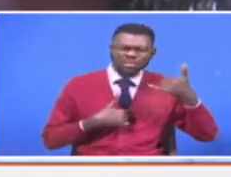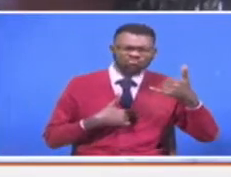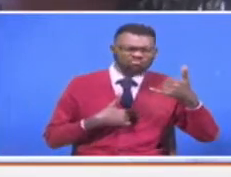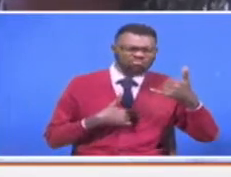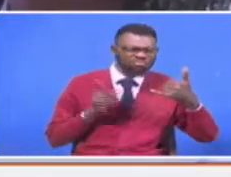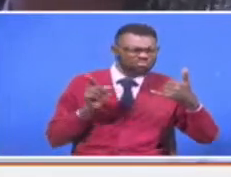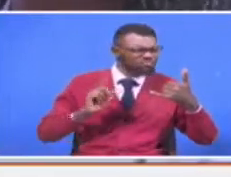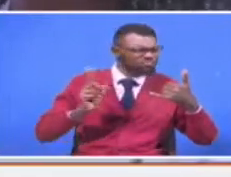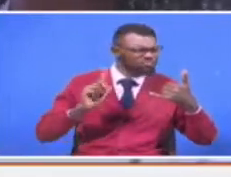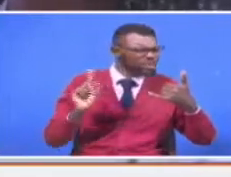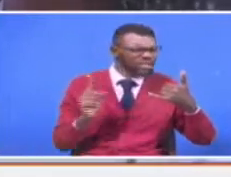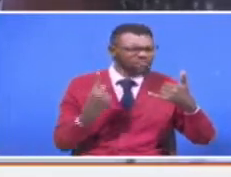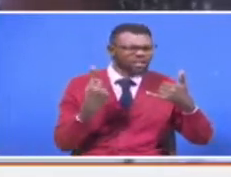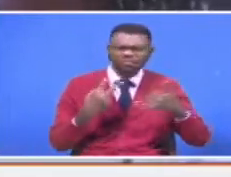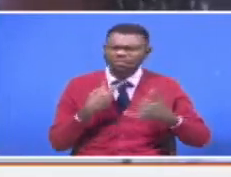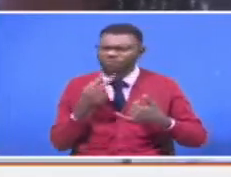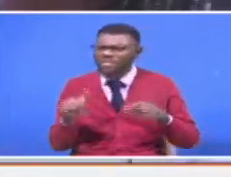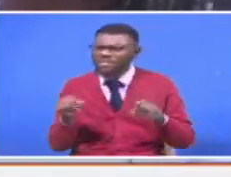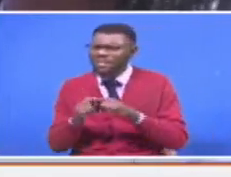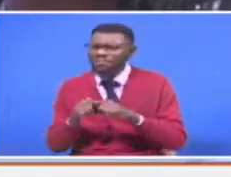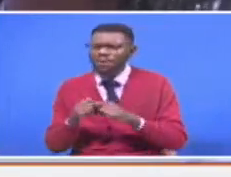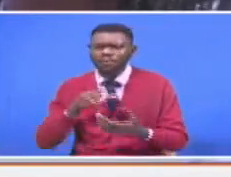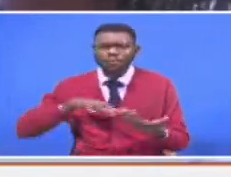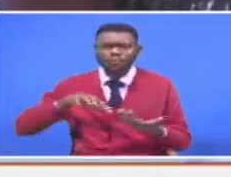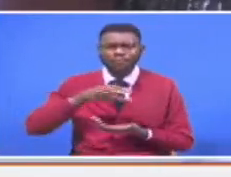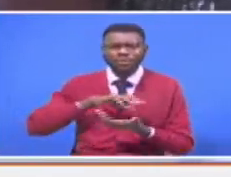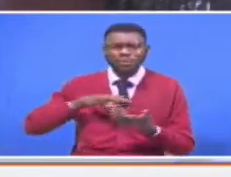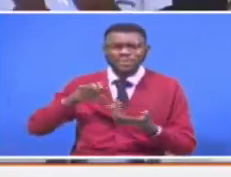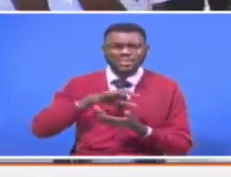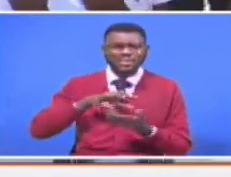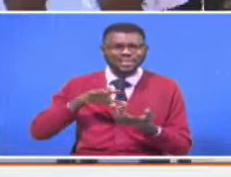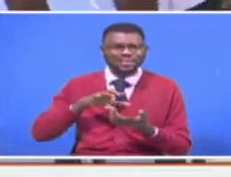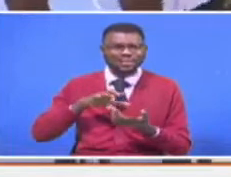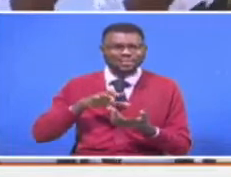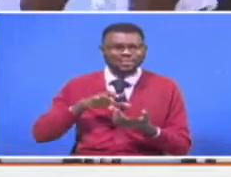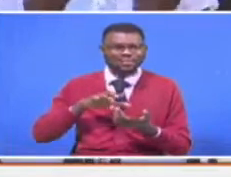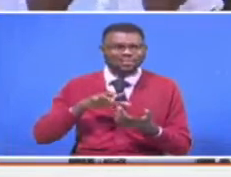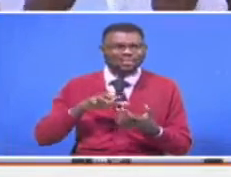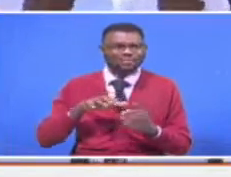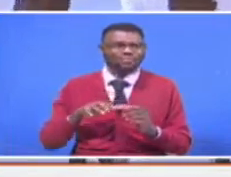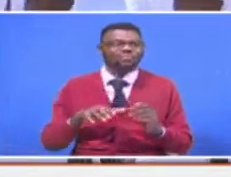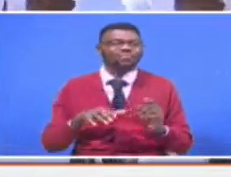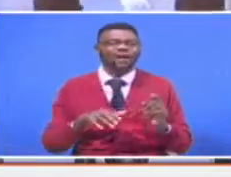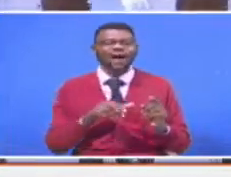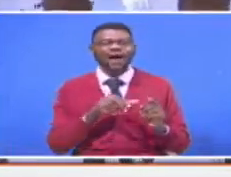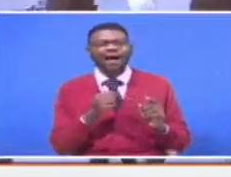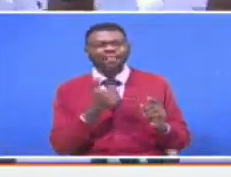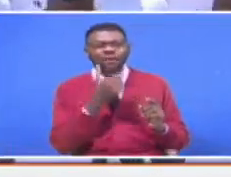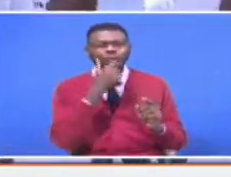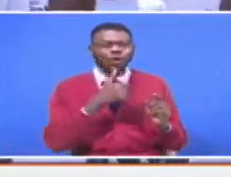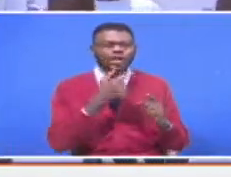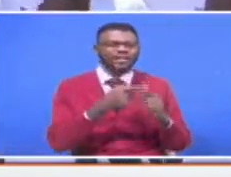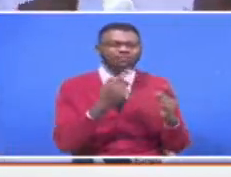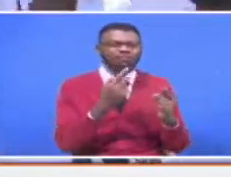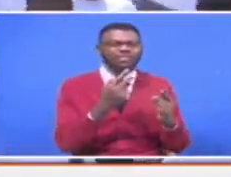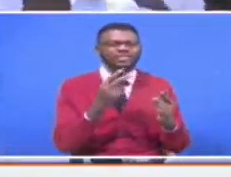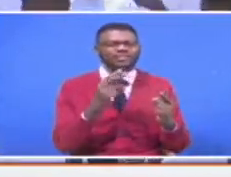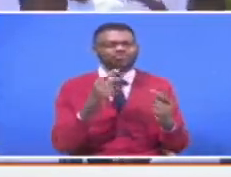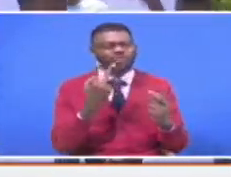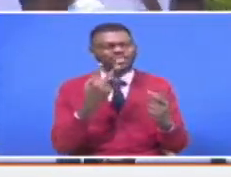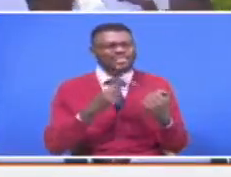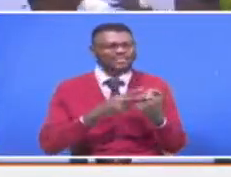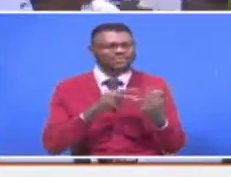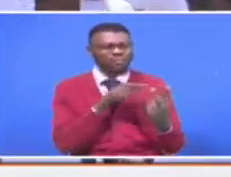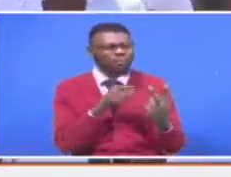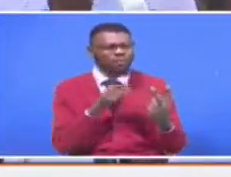na mbona sauti zenu zinafanana? Nipe tu yeye aniongeleshe. 27-year-olds Teran Misoi and Kesumo Misoi